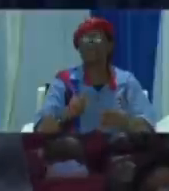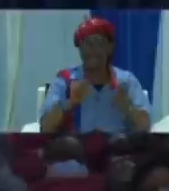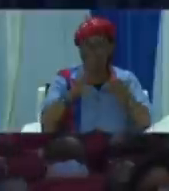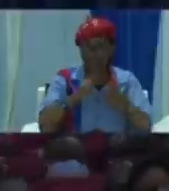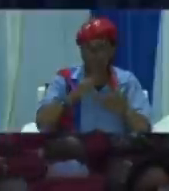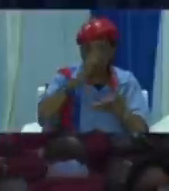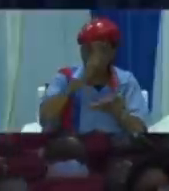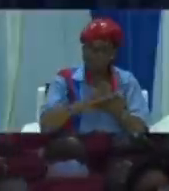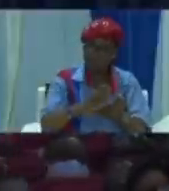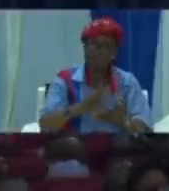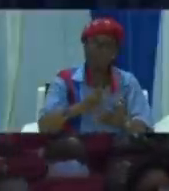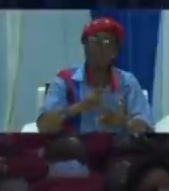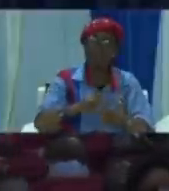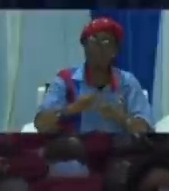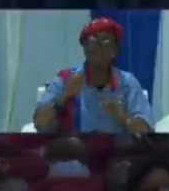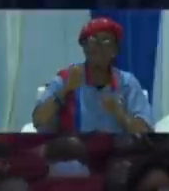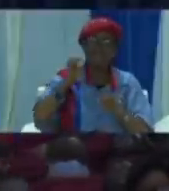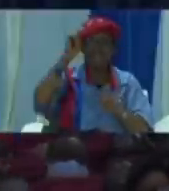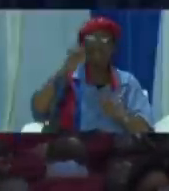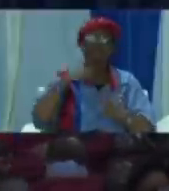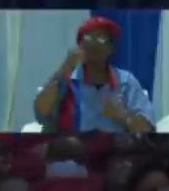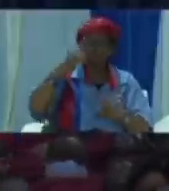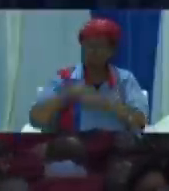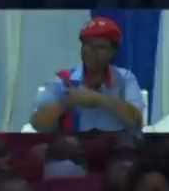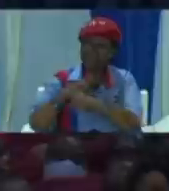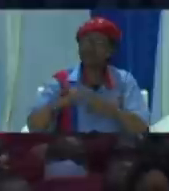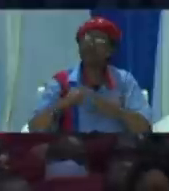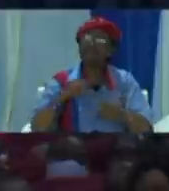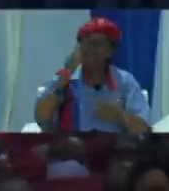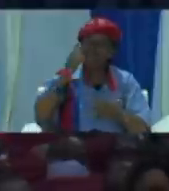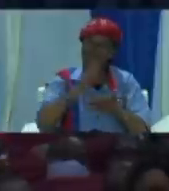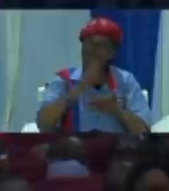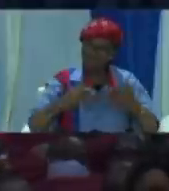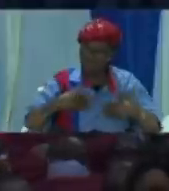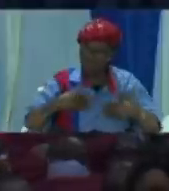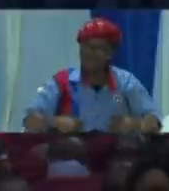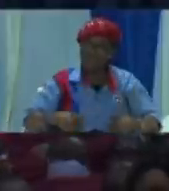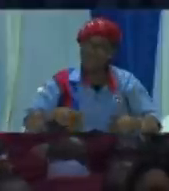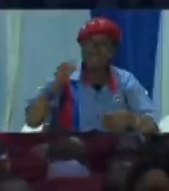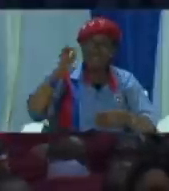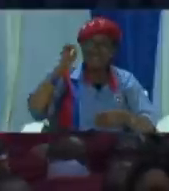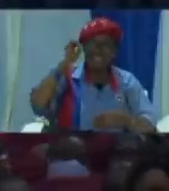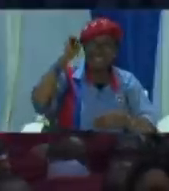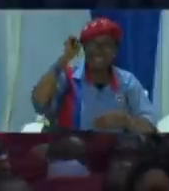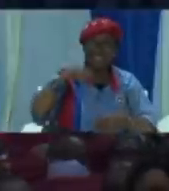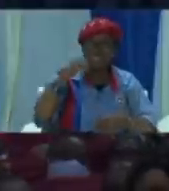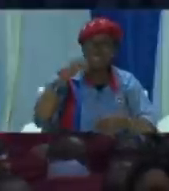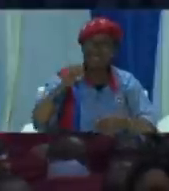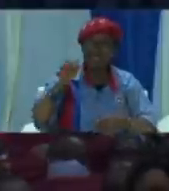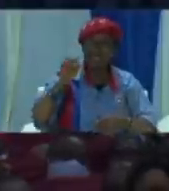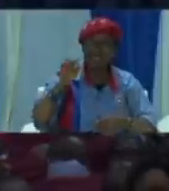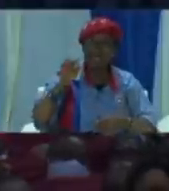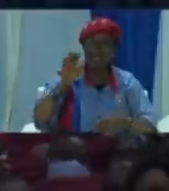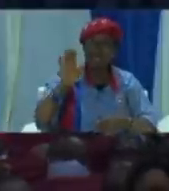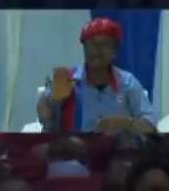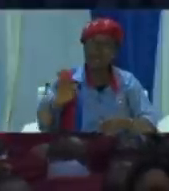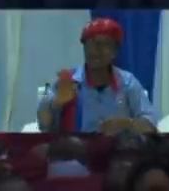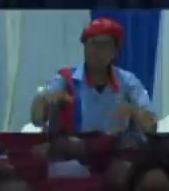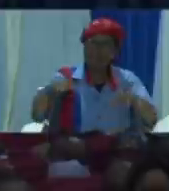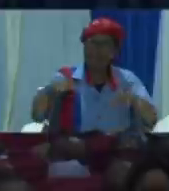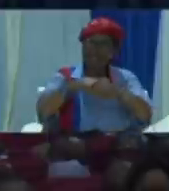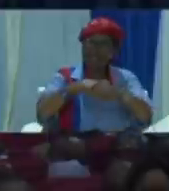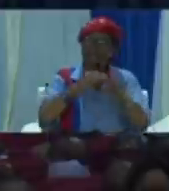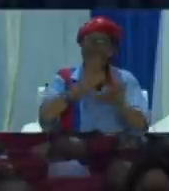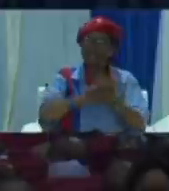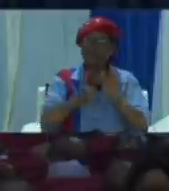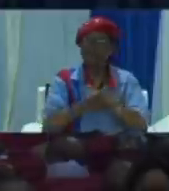But they asked me to tell somebody. O ni so beni kan. He said your marriage became troubled. O ni